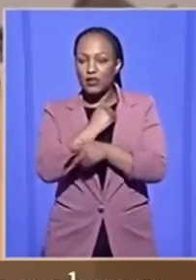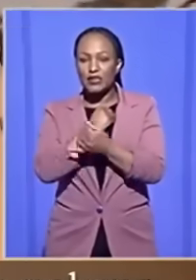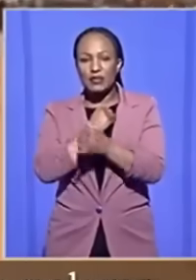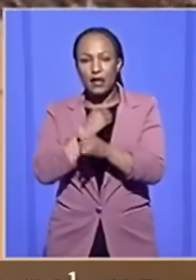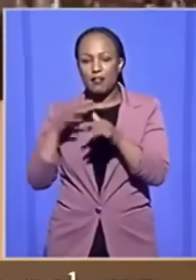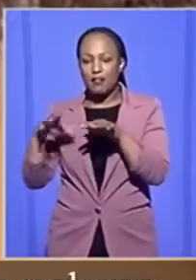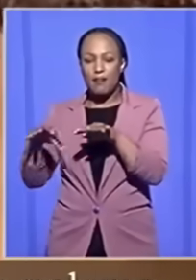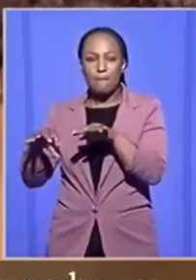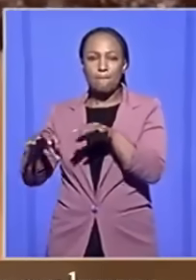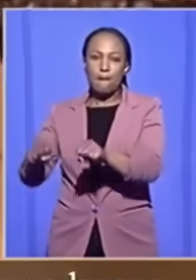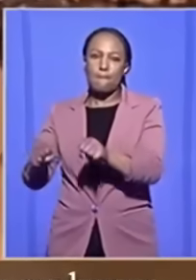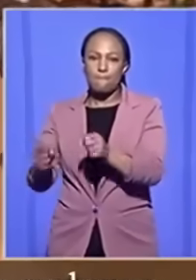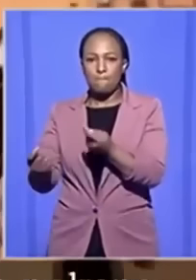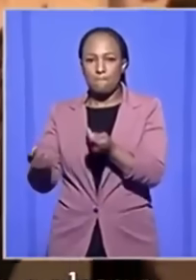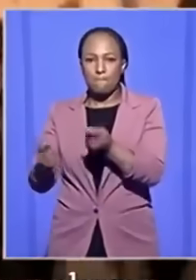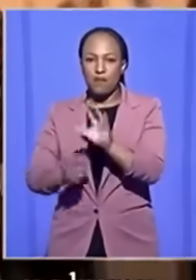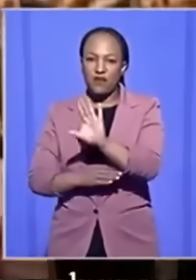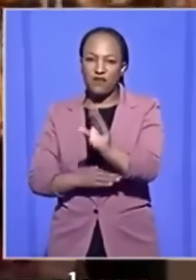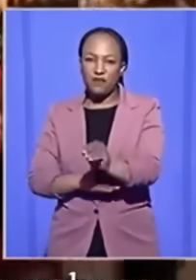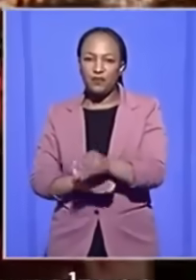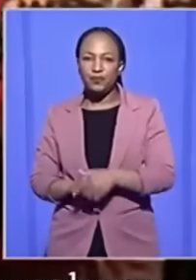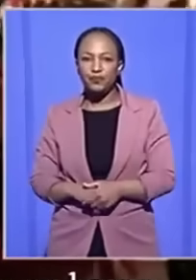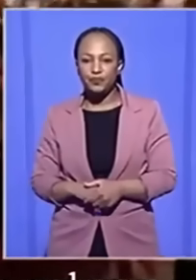mo Afrika.